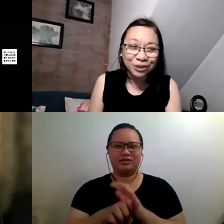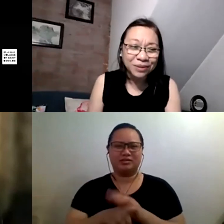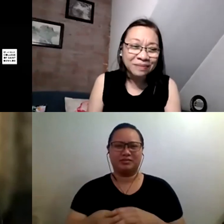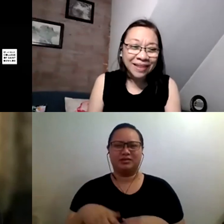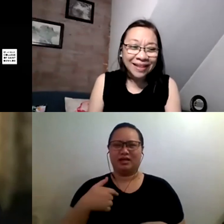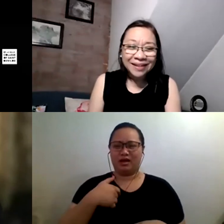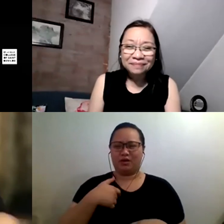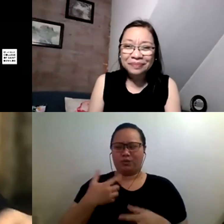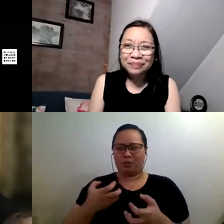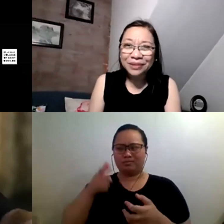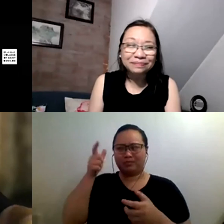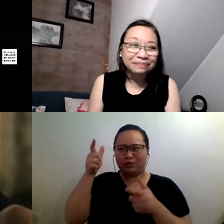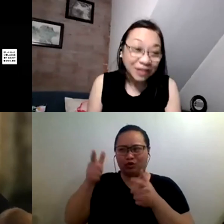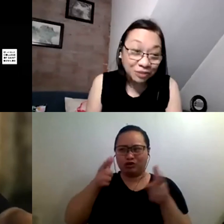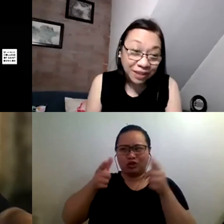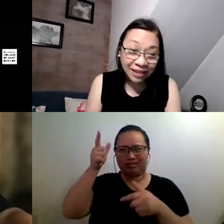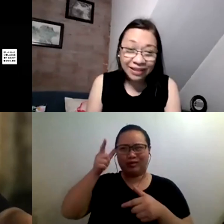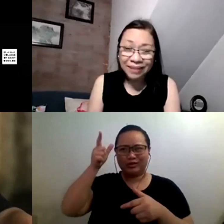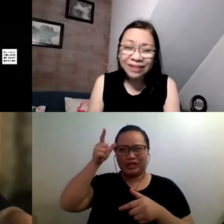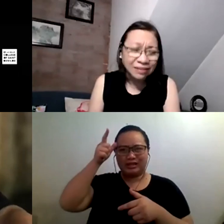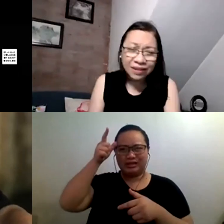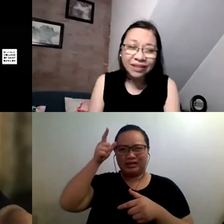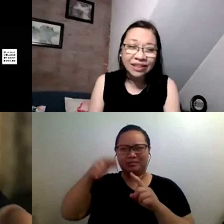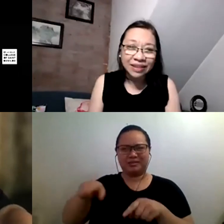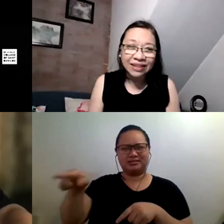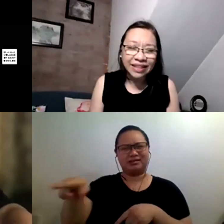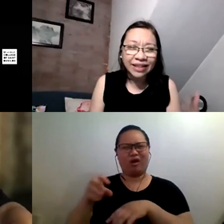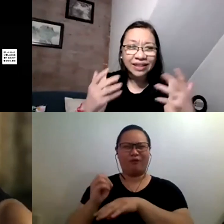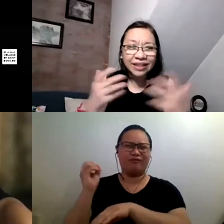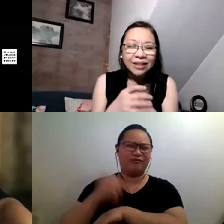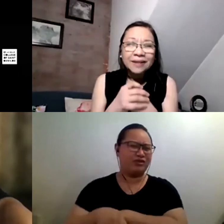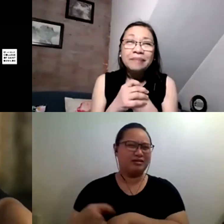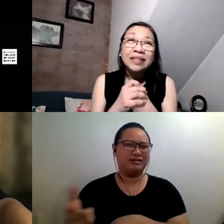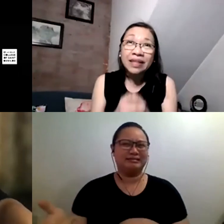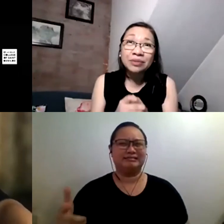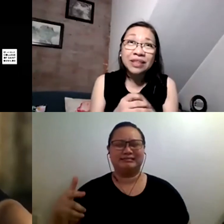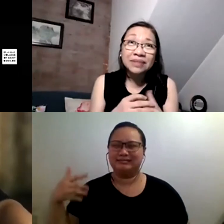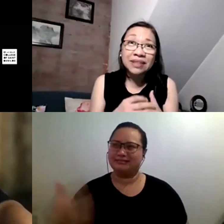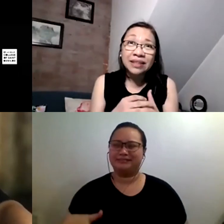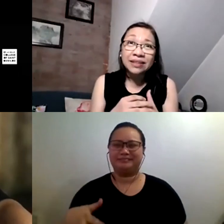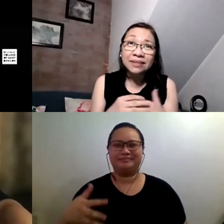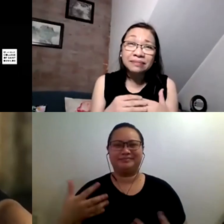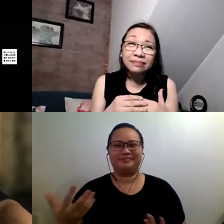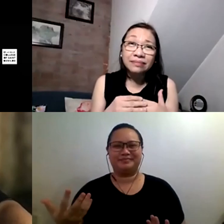do. Pero pag sobra na, ang tagal na naman talaga. But then what I'm saying is,